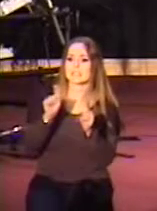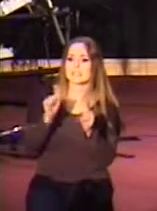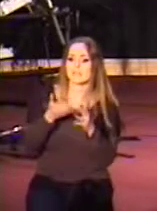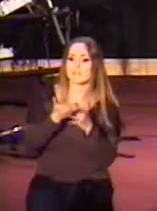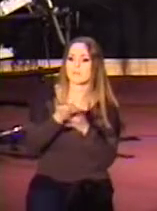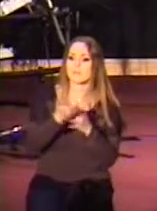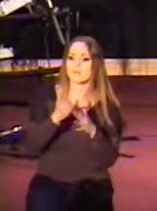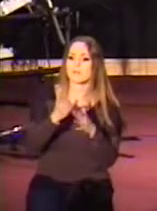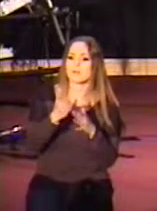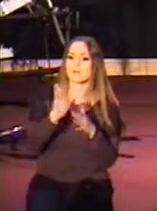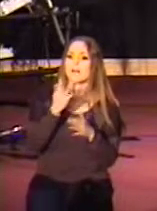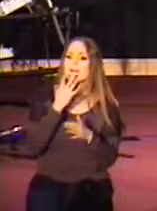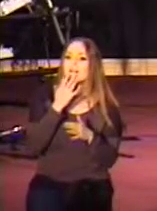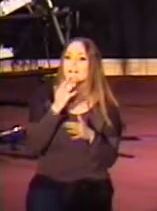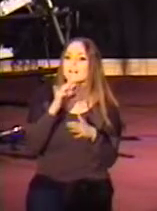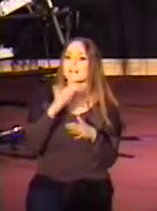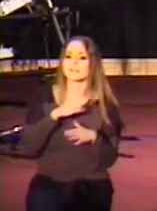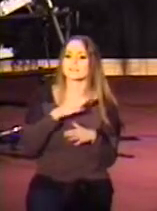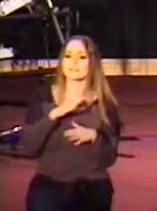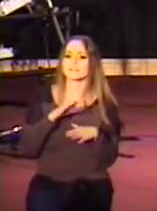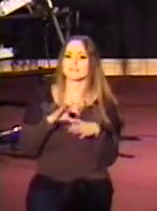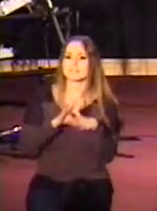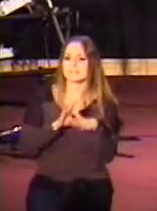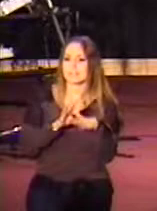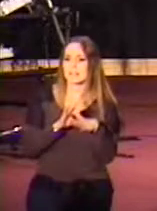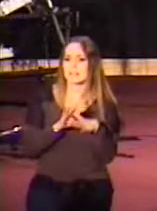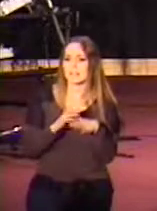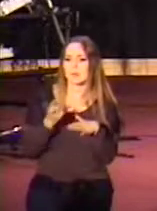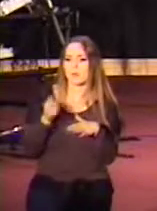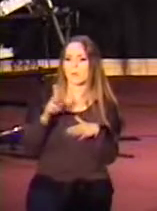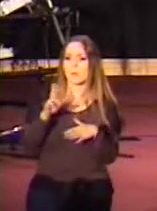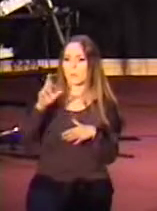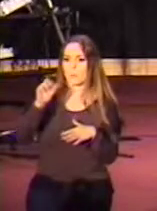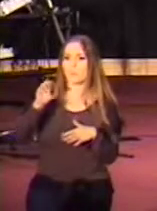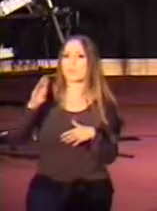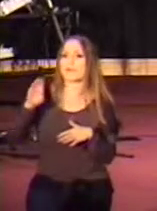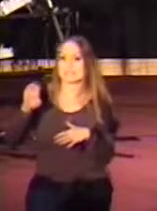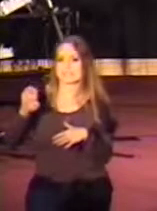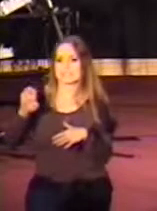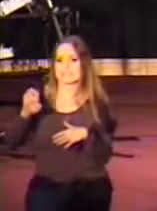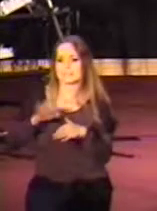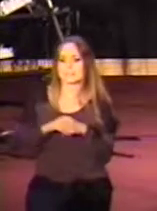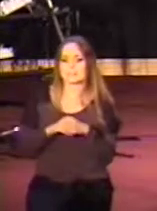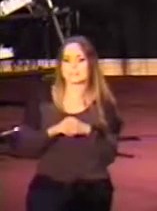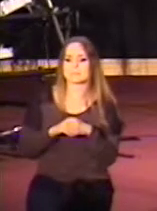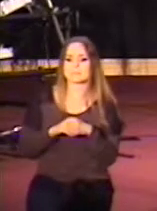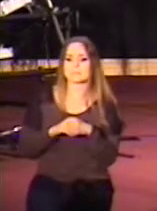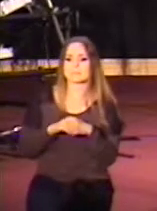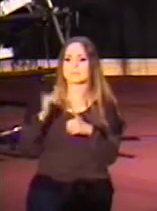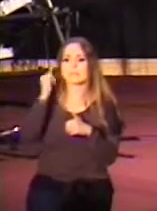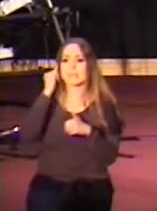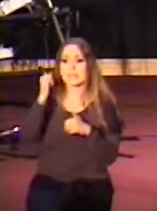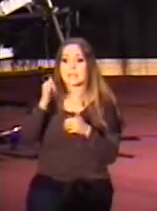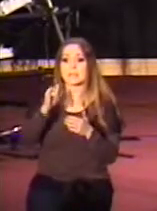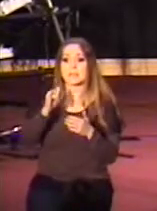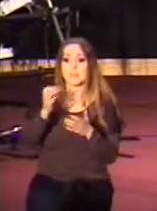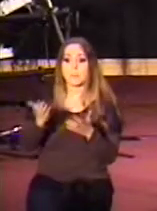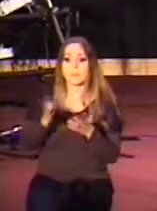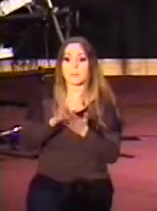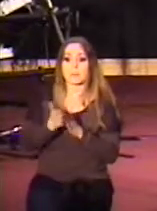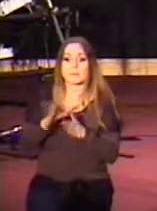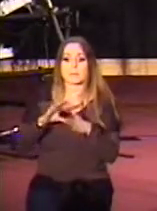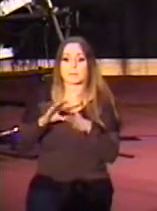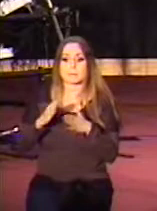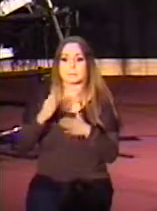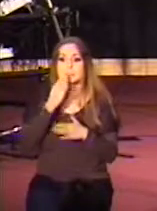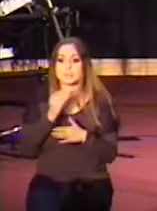of your skin. You were saved by your race, is what the Jews were teaching. So in order to become a Jew, you've got to be circumcised. You've got to